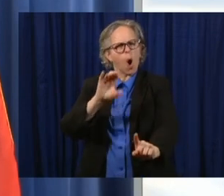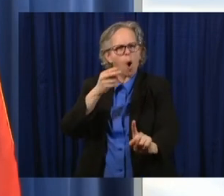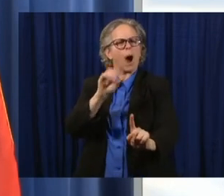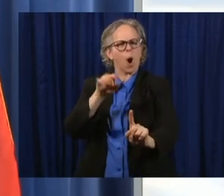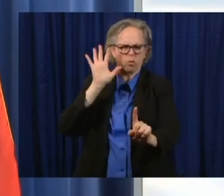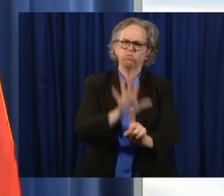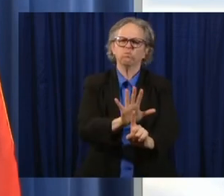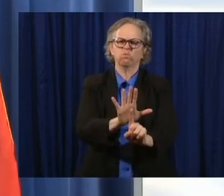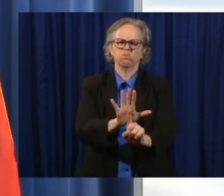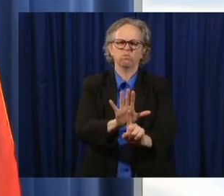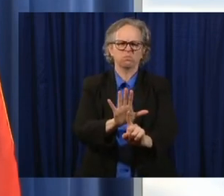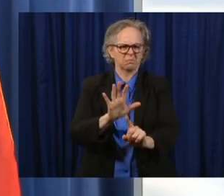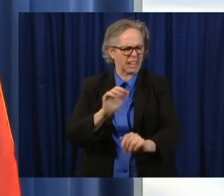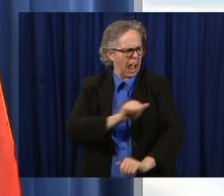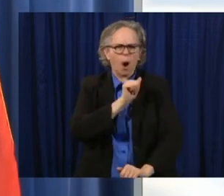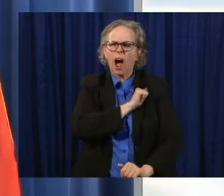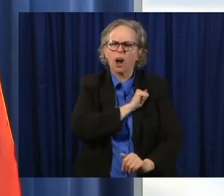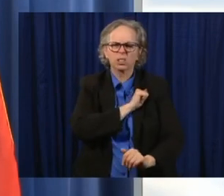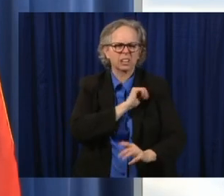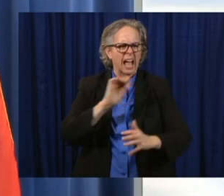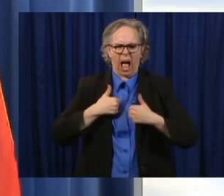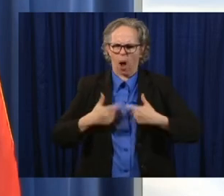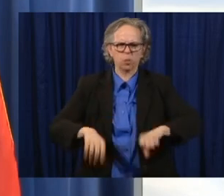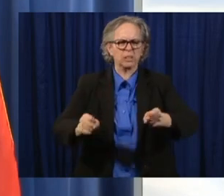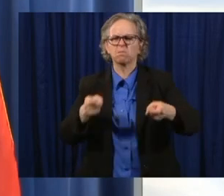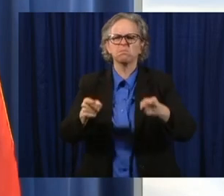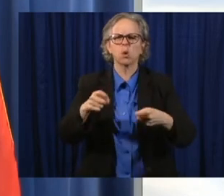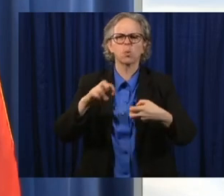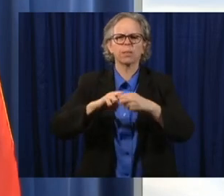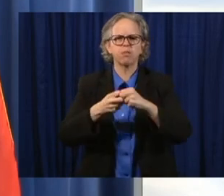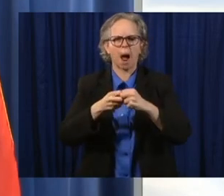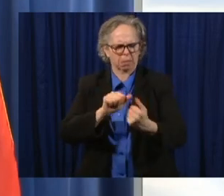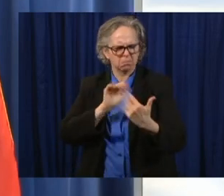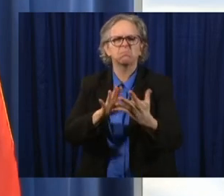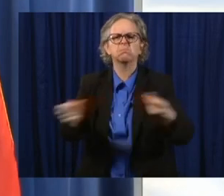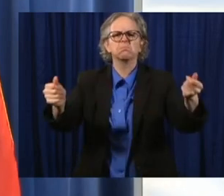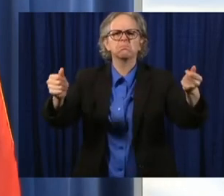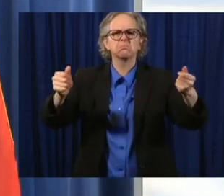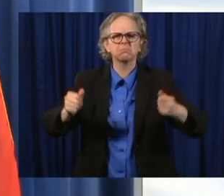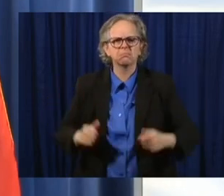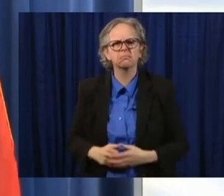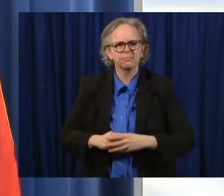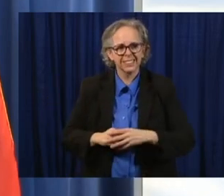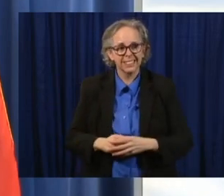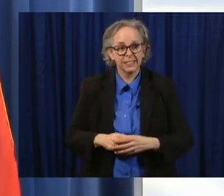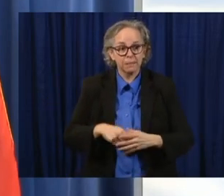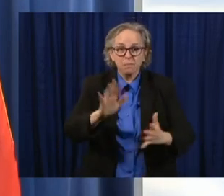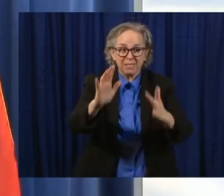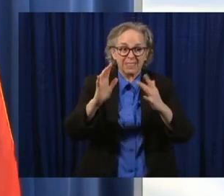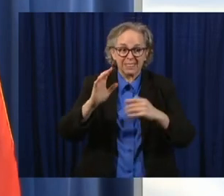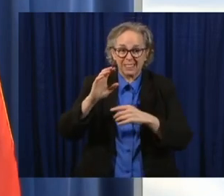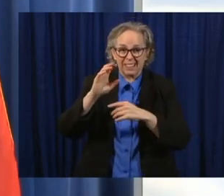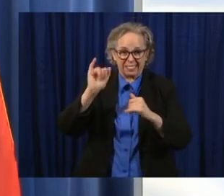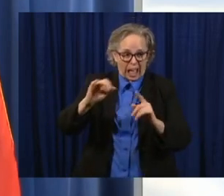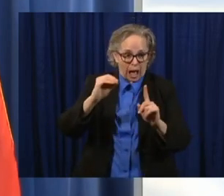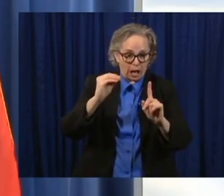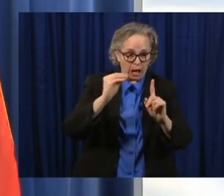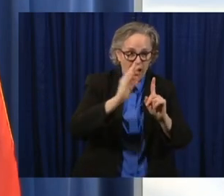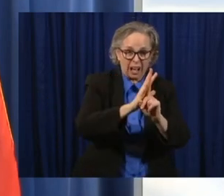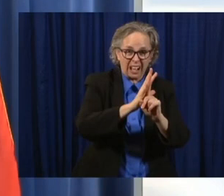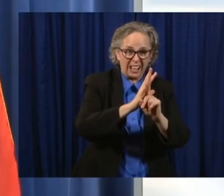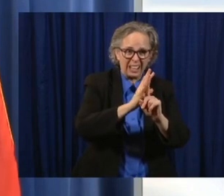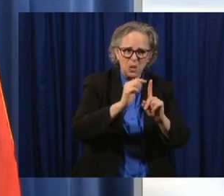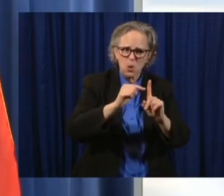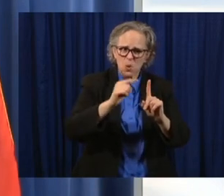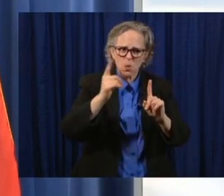attitude of how we deal with problems. Contact exposure tracing is one of the strongest weapons we can employ